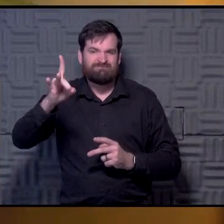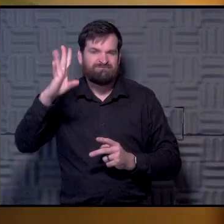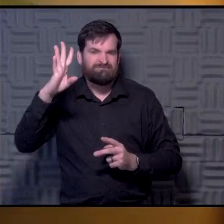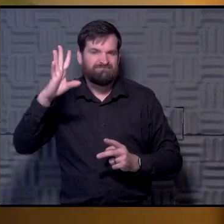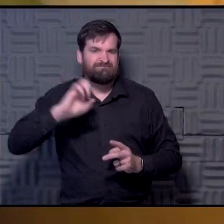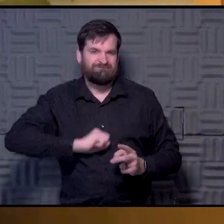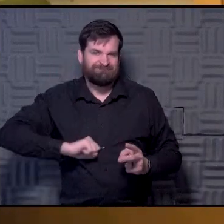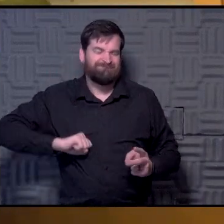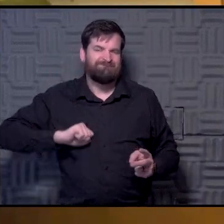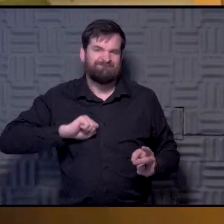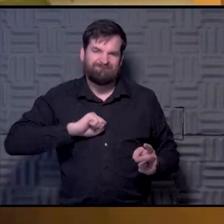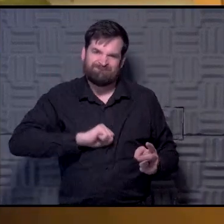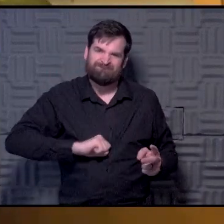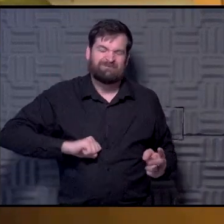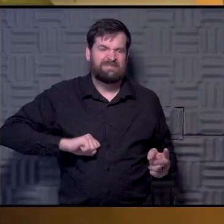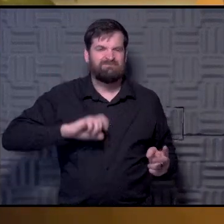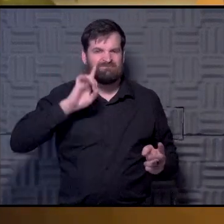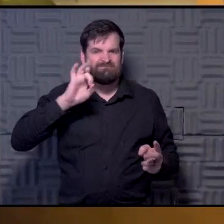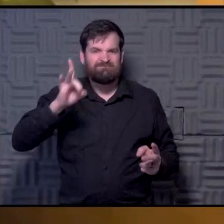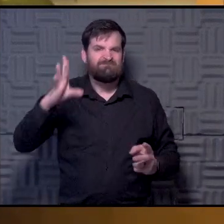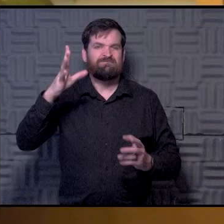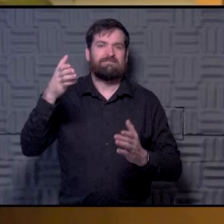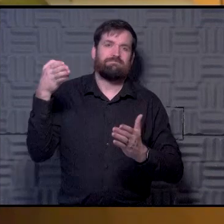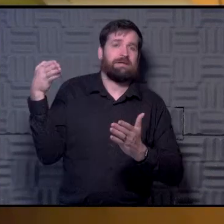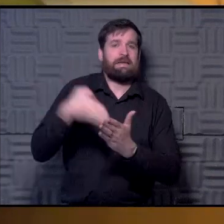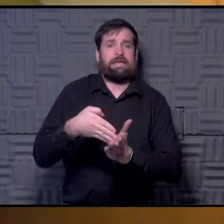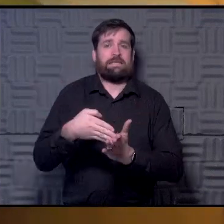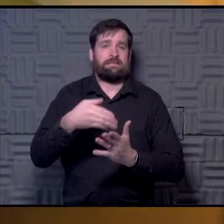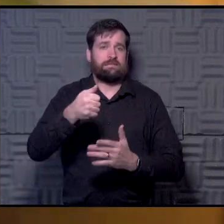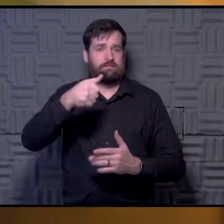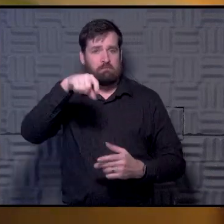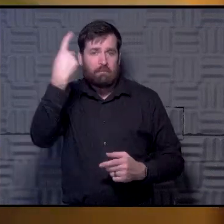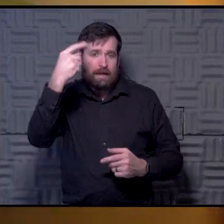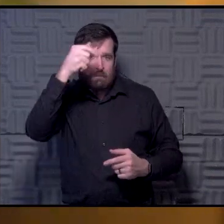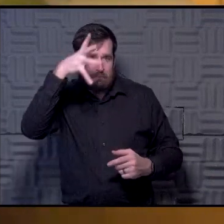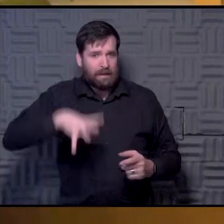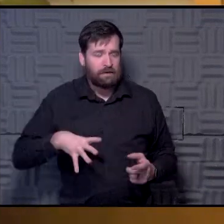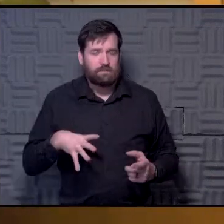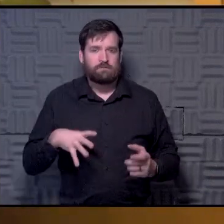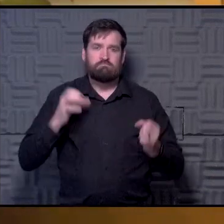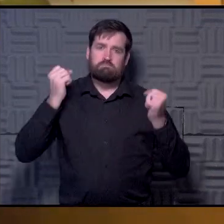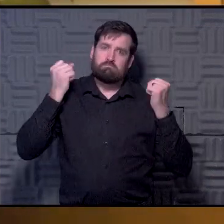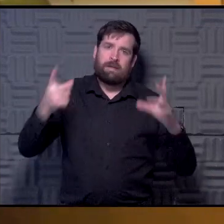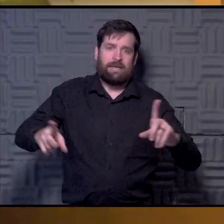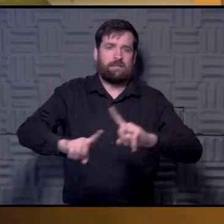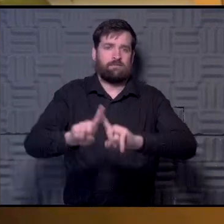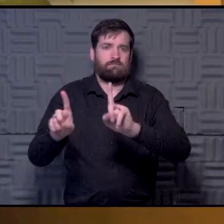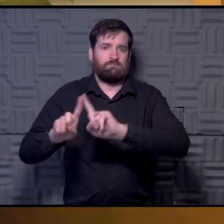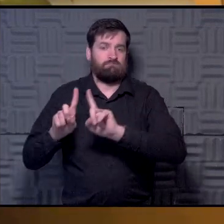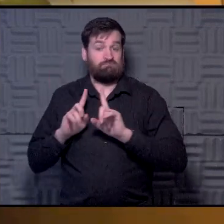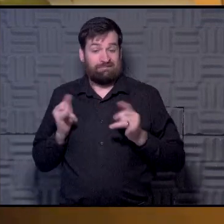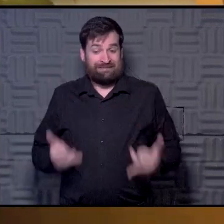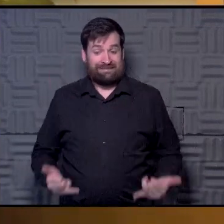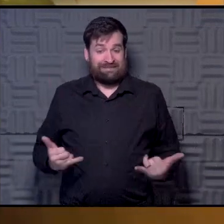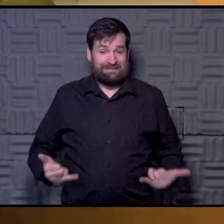trauma committed against Black men, but there have been so many others, including present-day experiences.